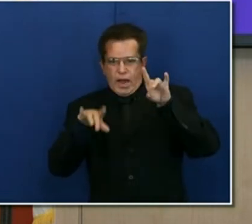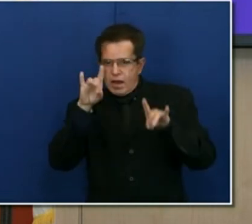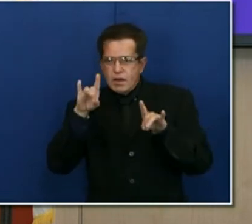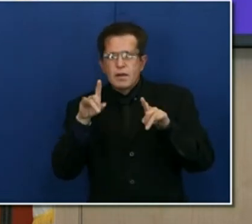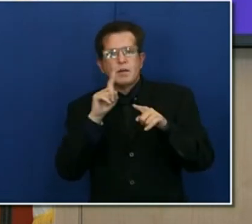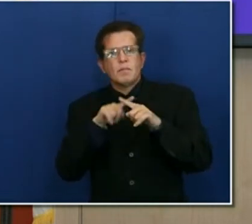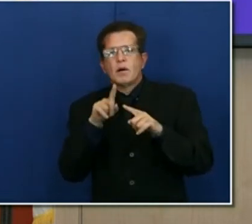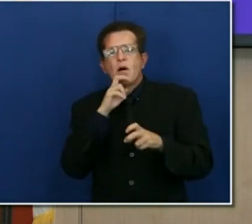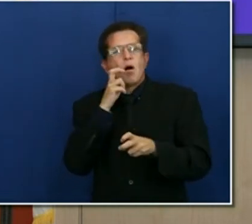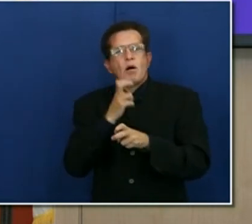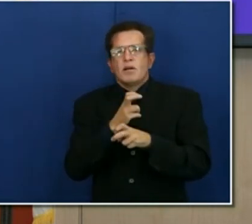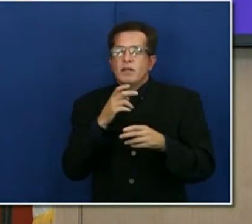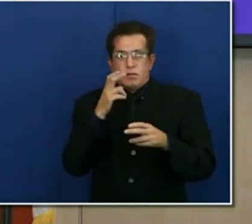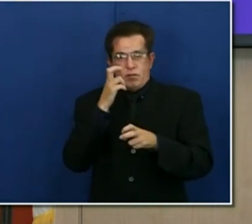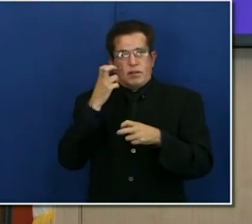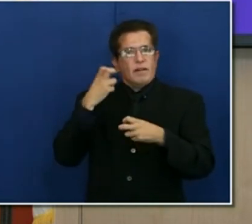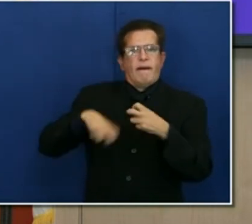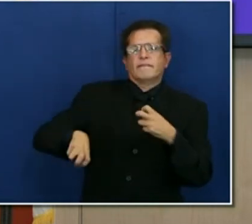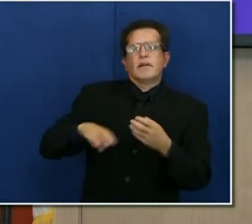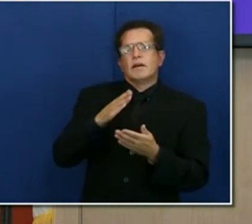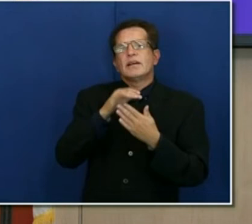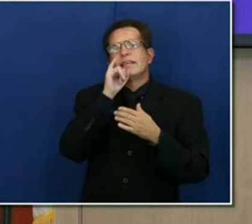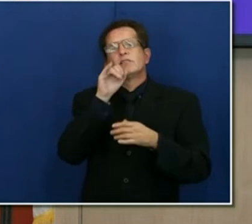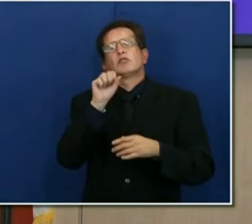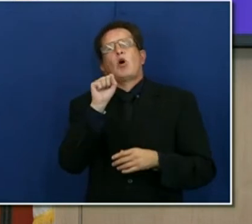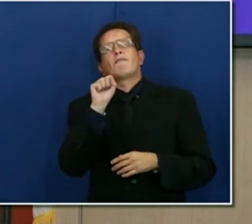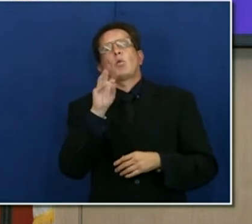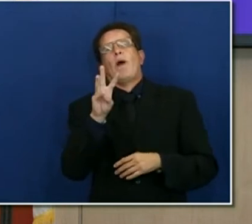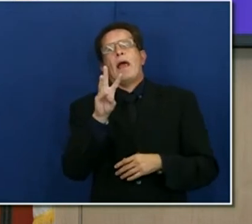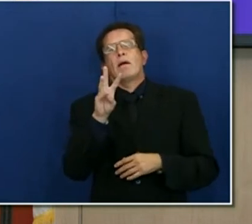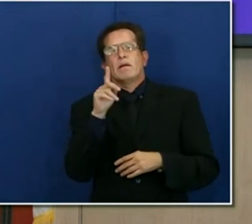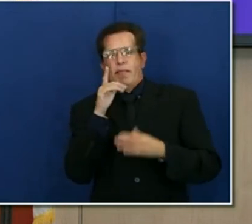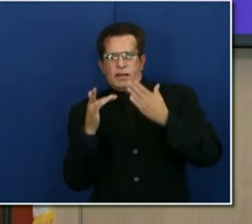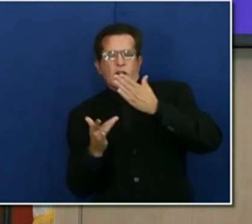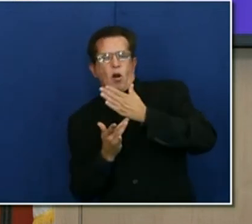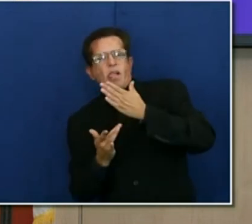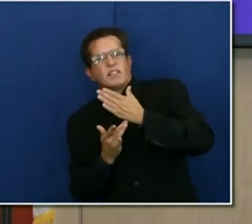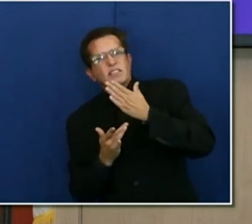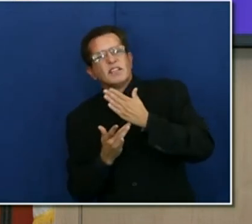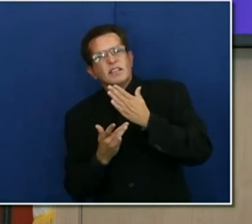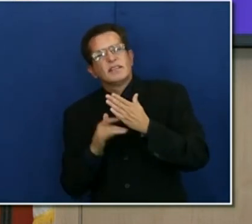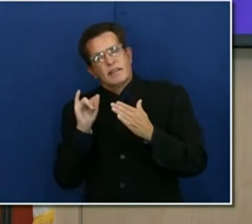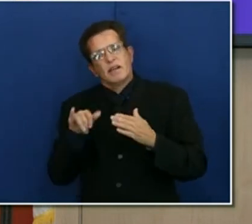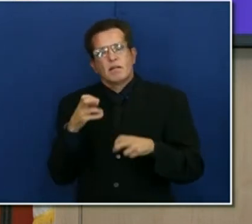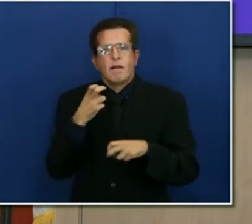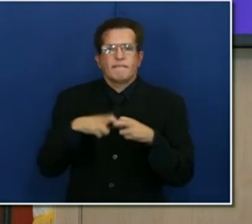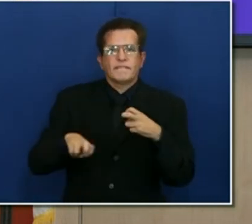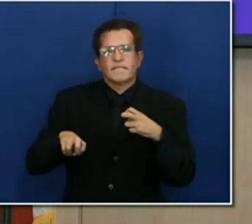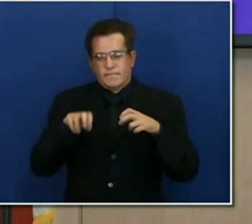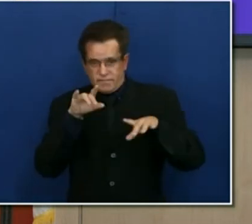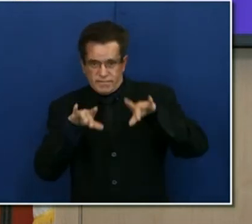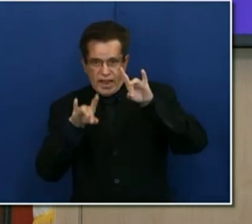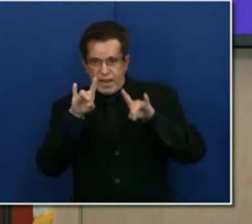hard part is the software that actually does the analysis, and actually the ability to sequence that,